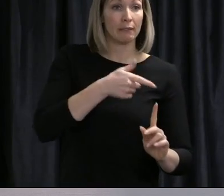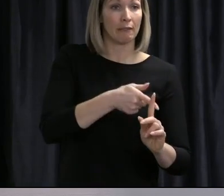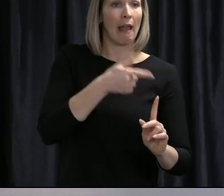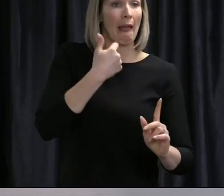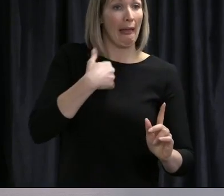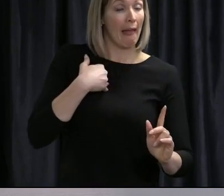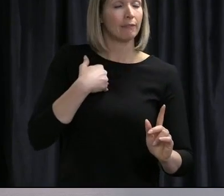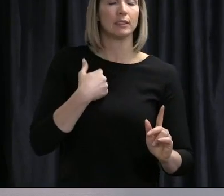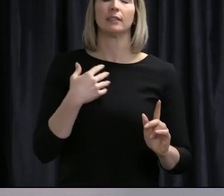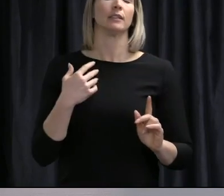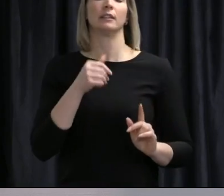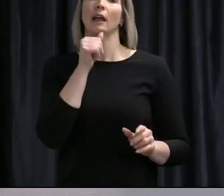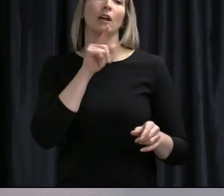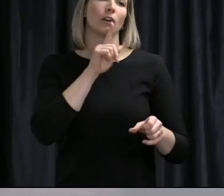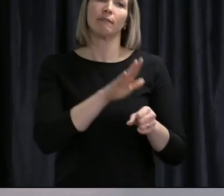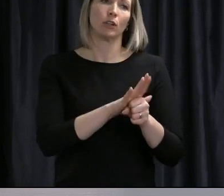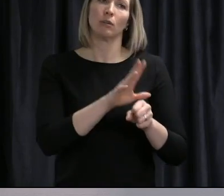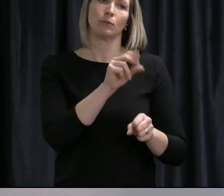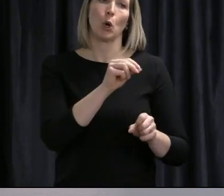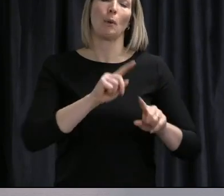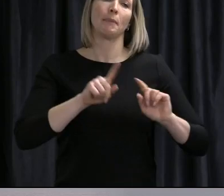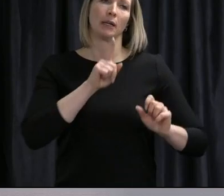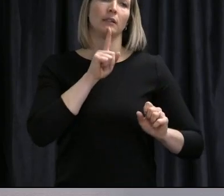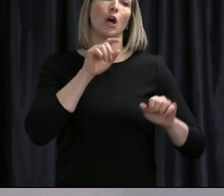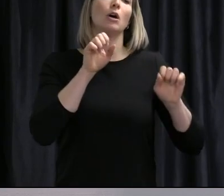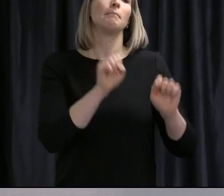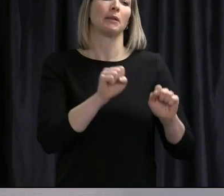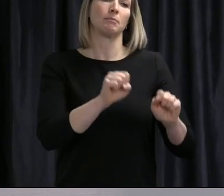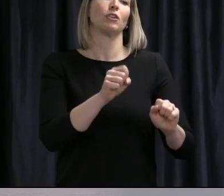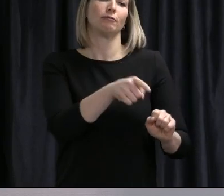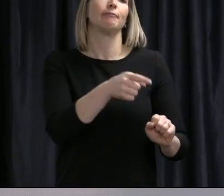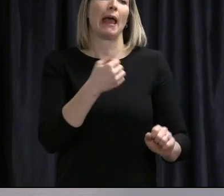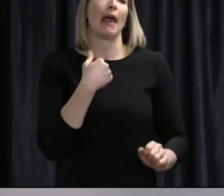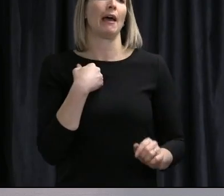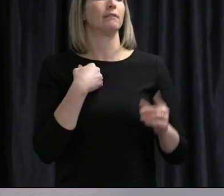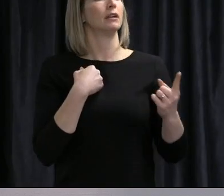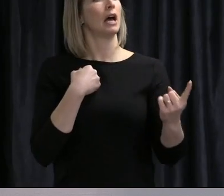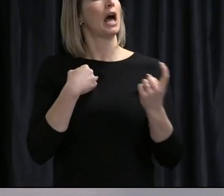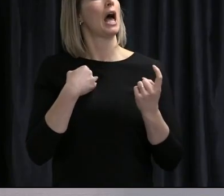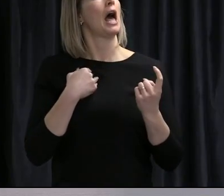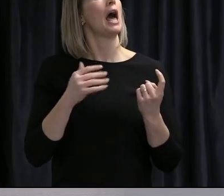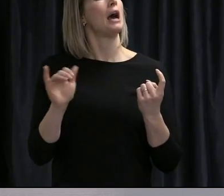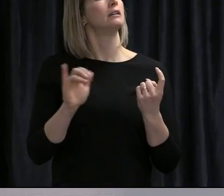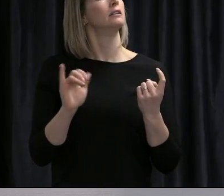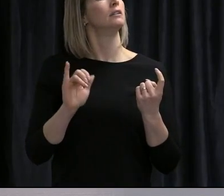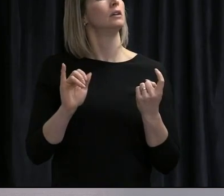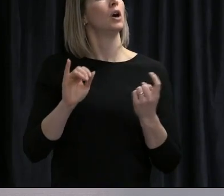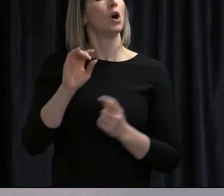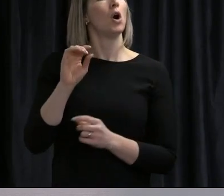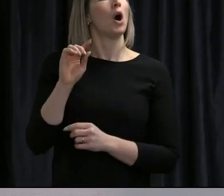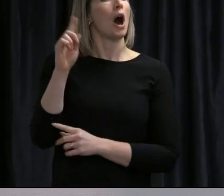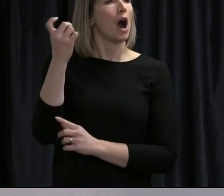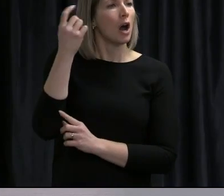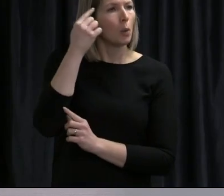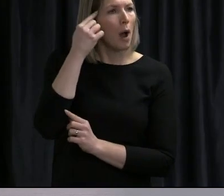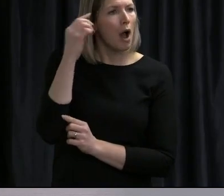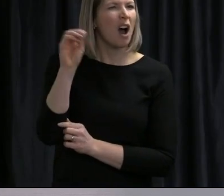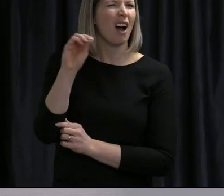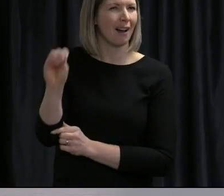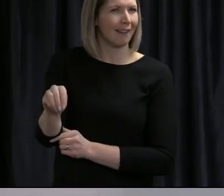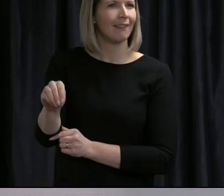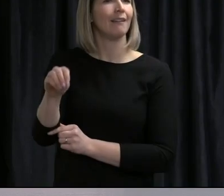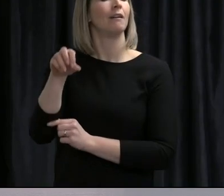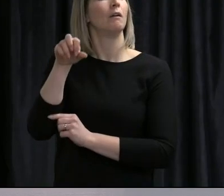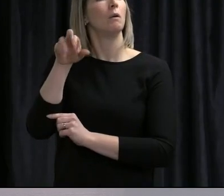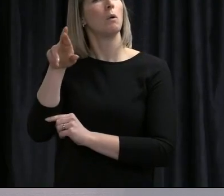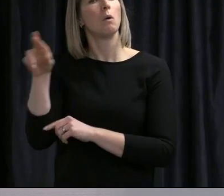the province? We're now seeing some community transmission in other areas, for example, places like Ottawa, where there seems to be a heightened concern. What's